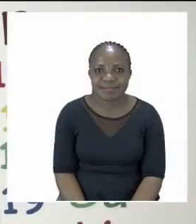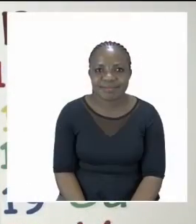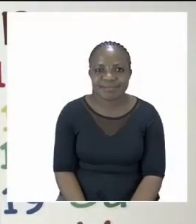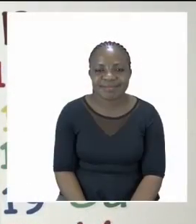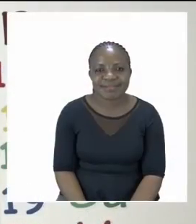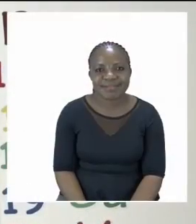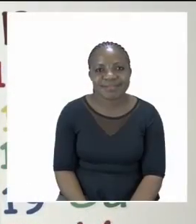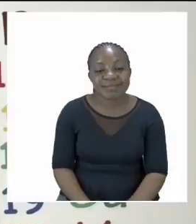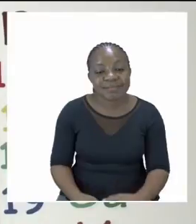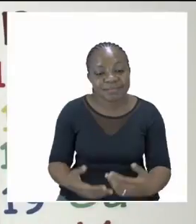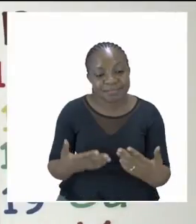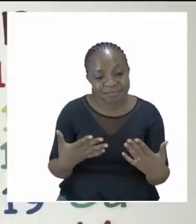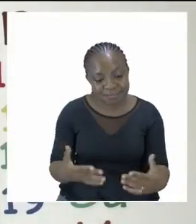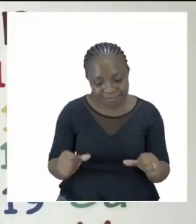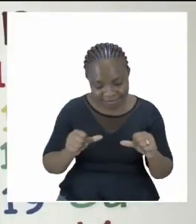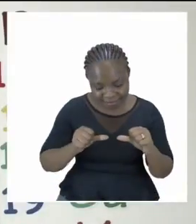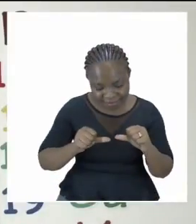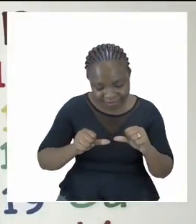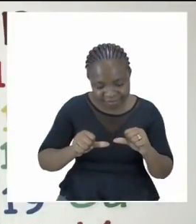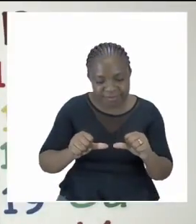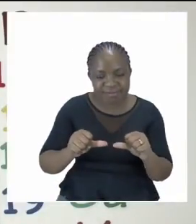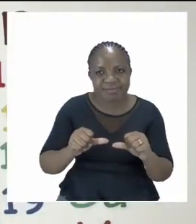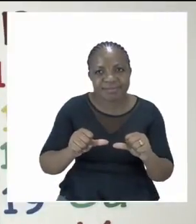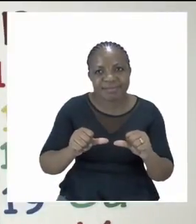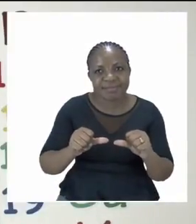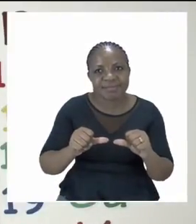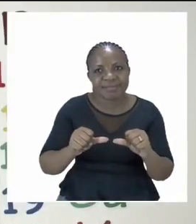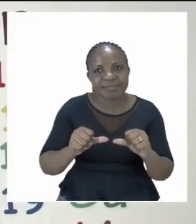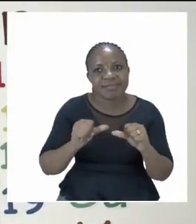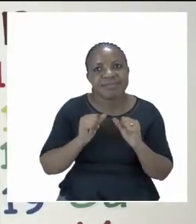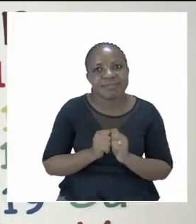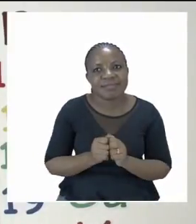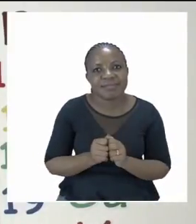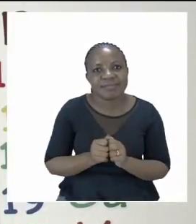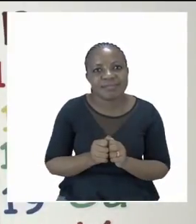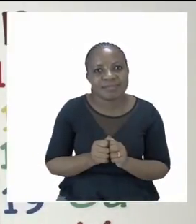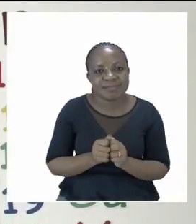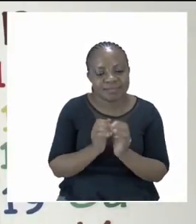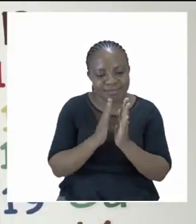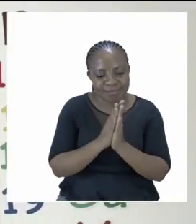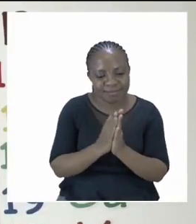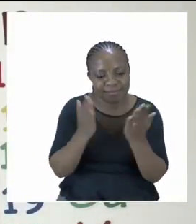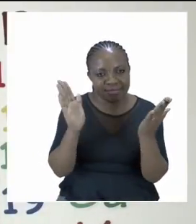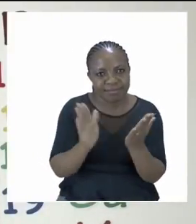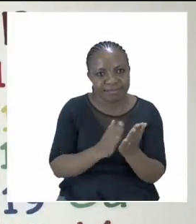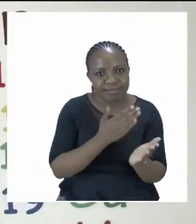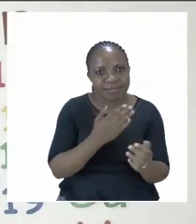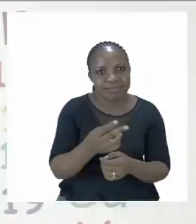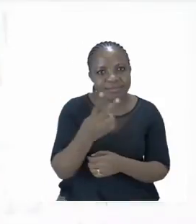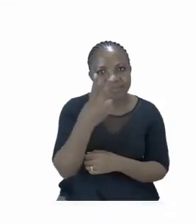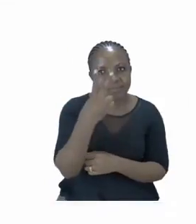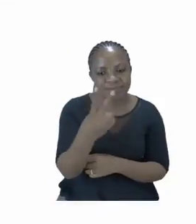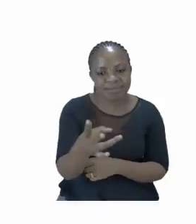Our next exercise is going to be on page 27.